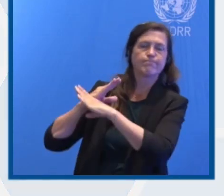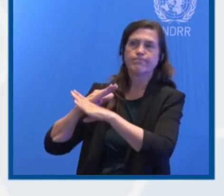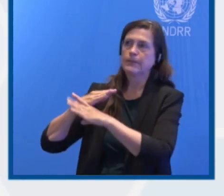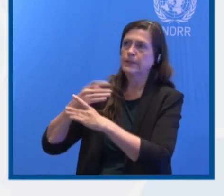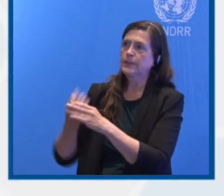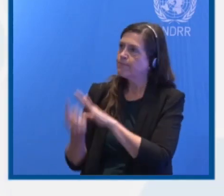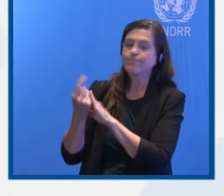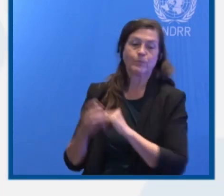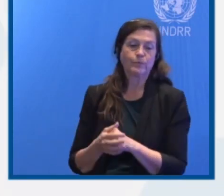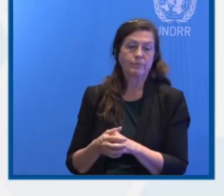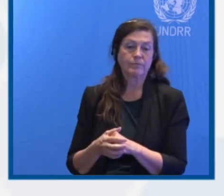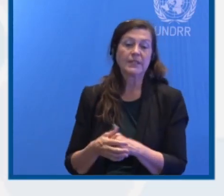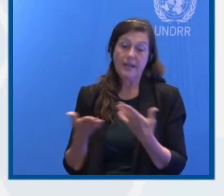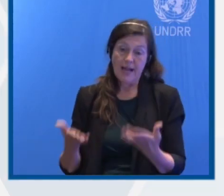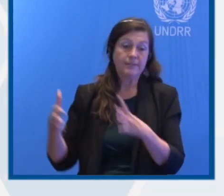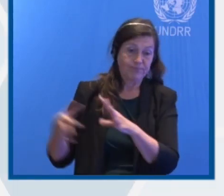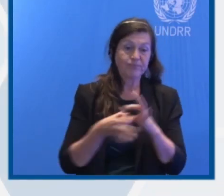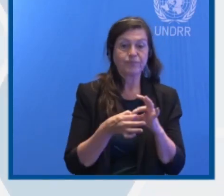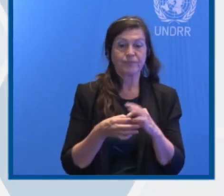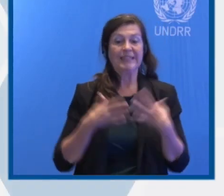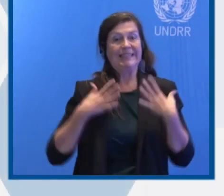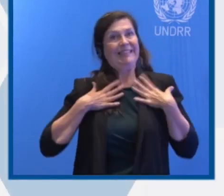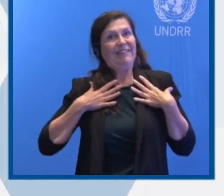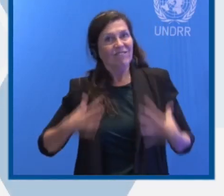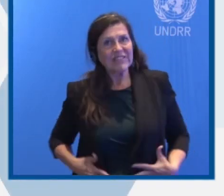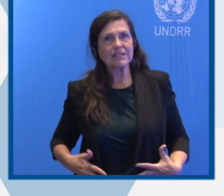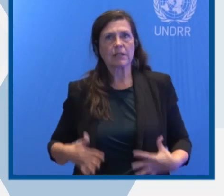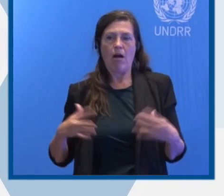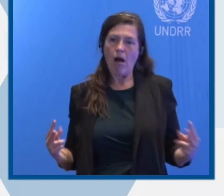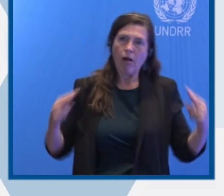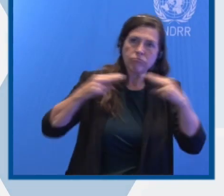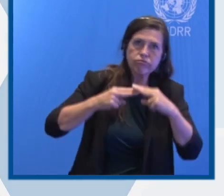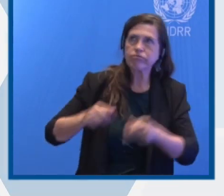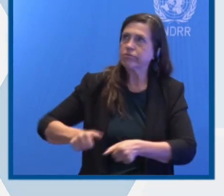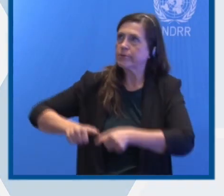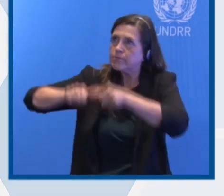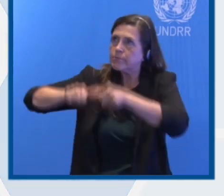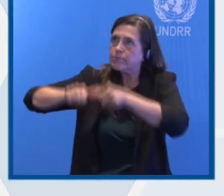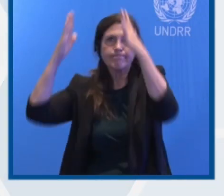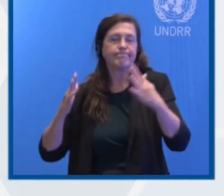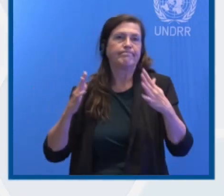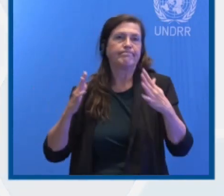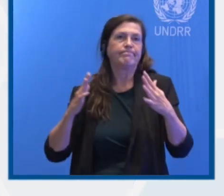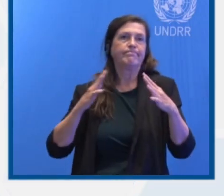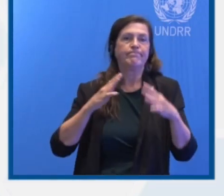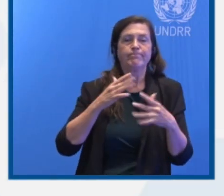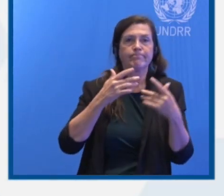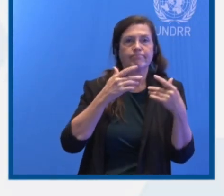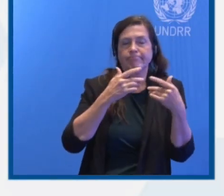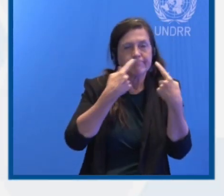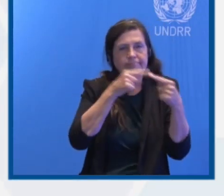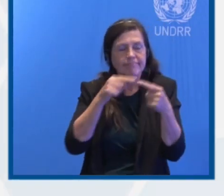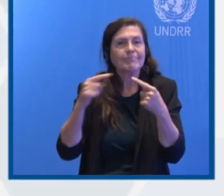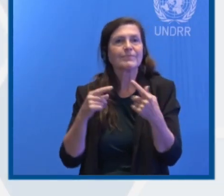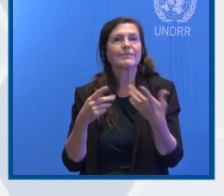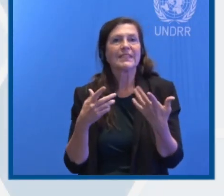physical infrastructure. The second one is on the issue of land use planning. Uganda had the whole